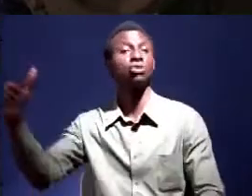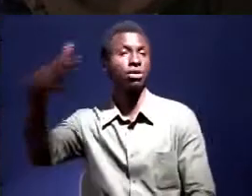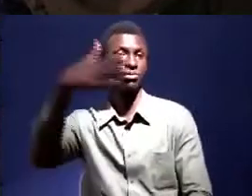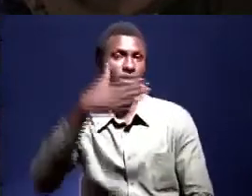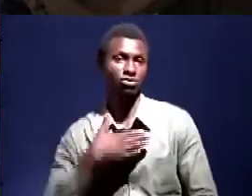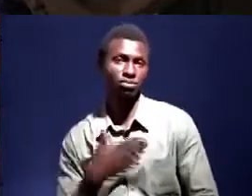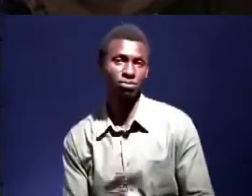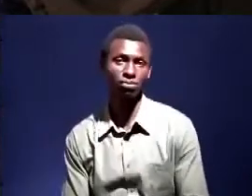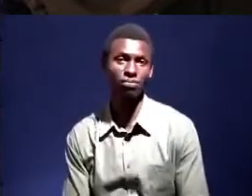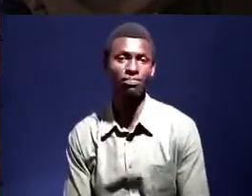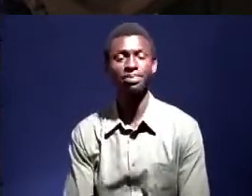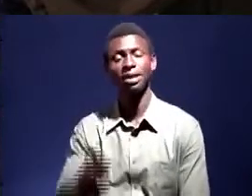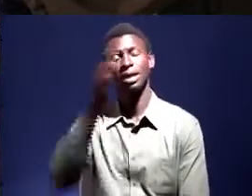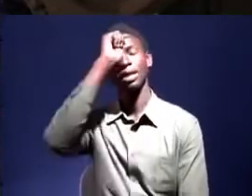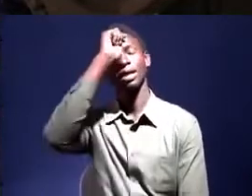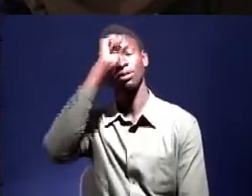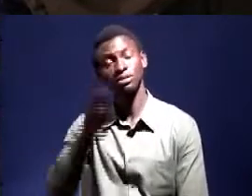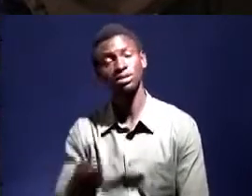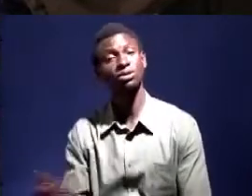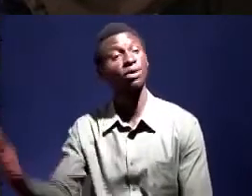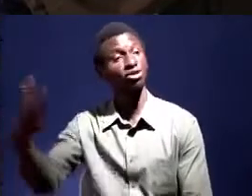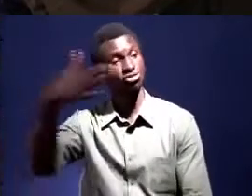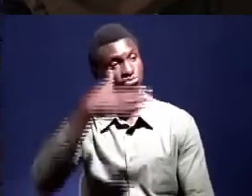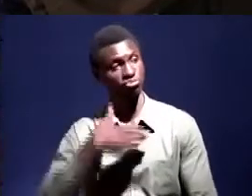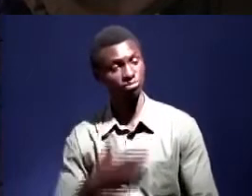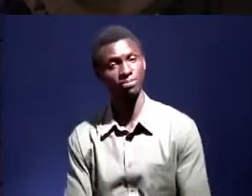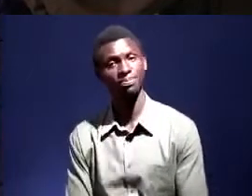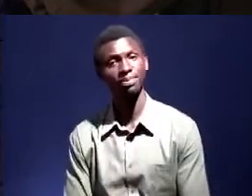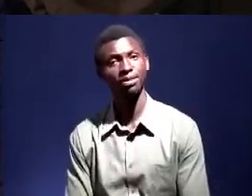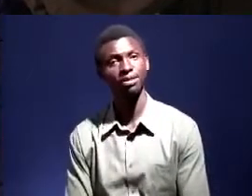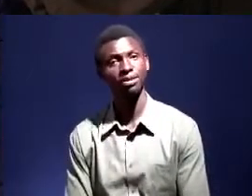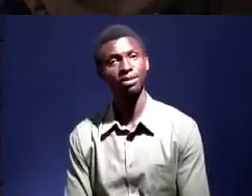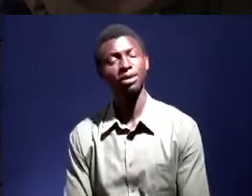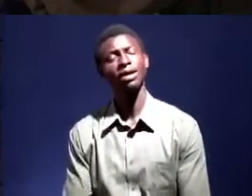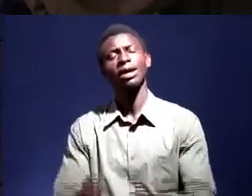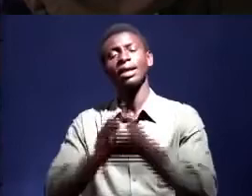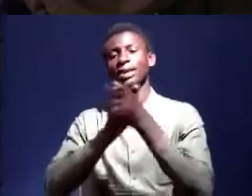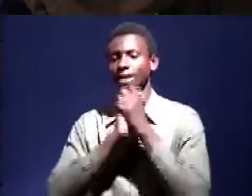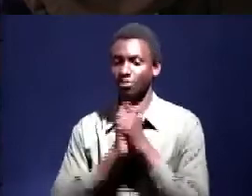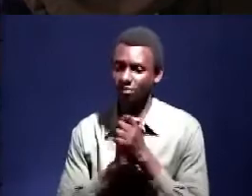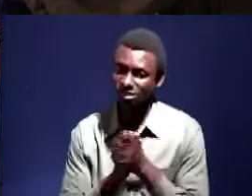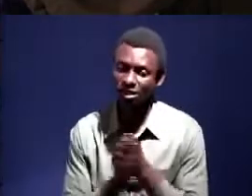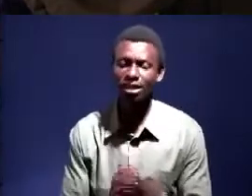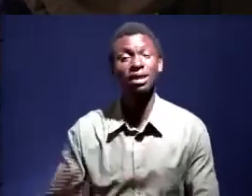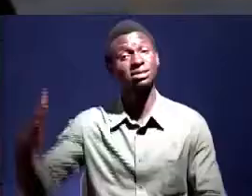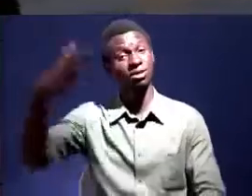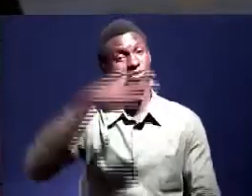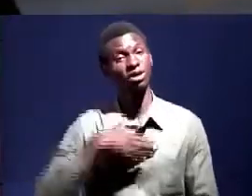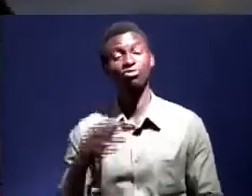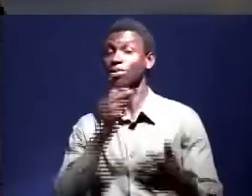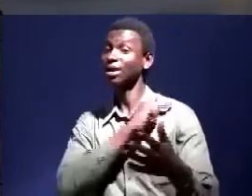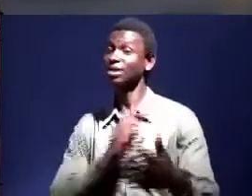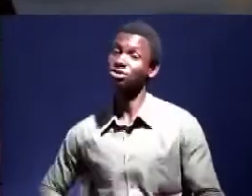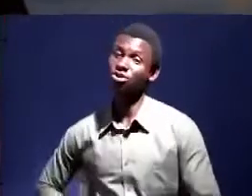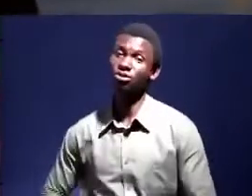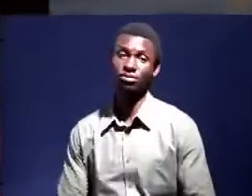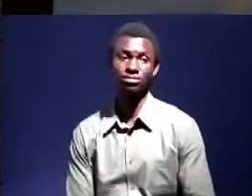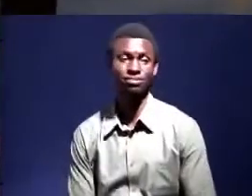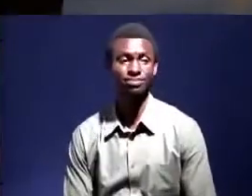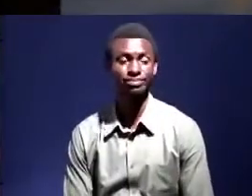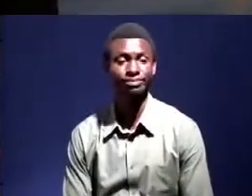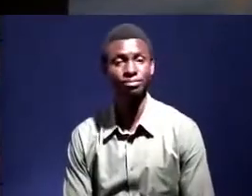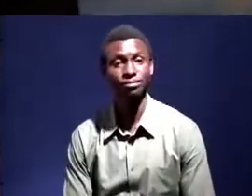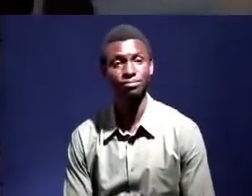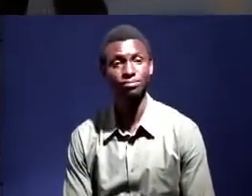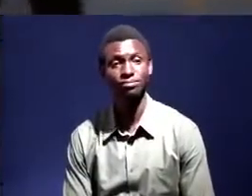loyalty, ya utii wetu, and our allegiance to Christ. Na kujinyenyekeza kwetu kwa Kristo. When more than 1,000 of you were